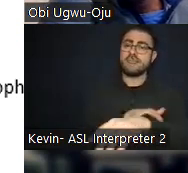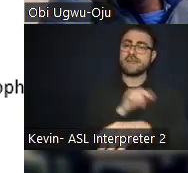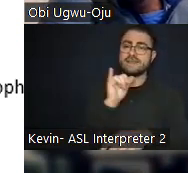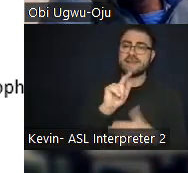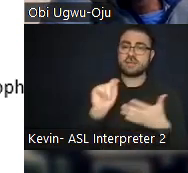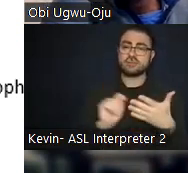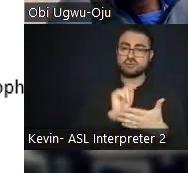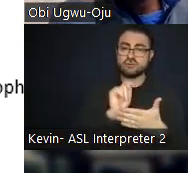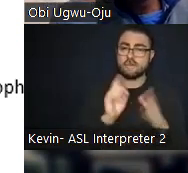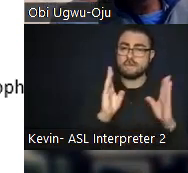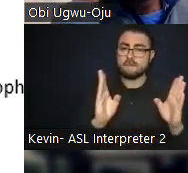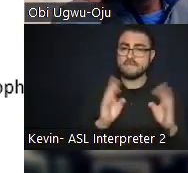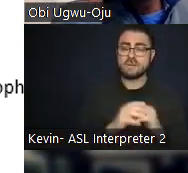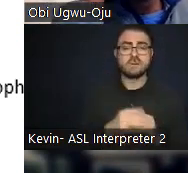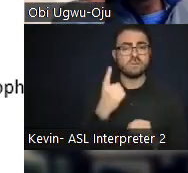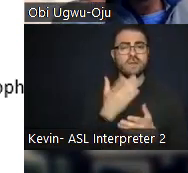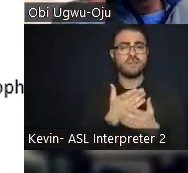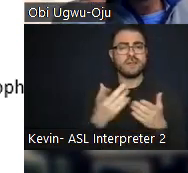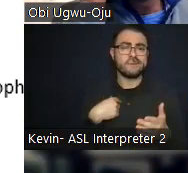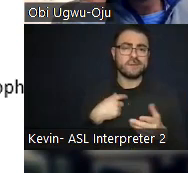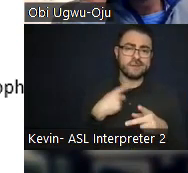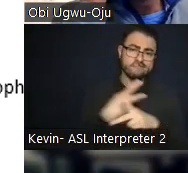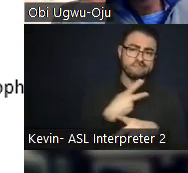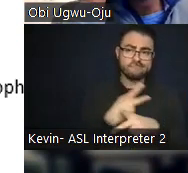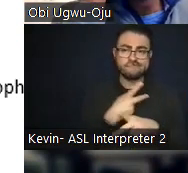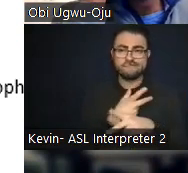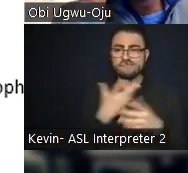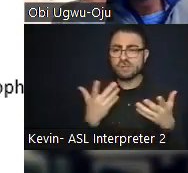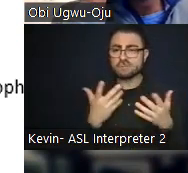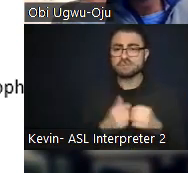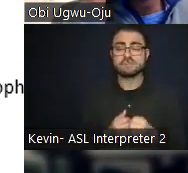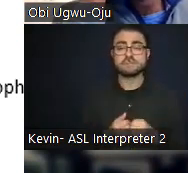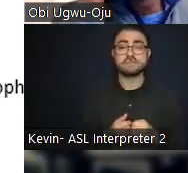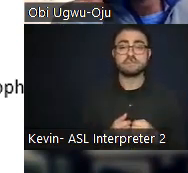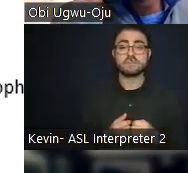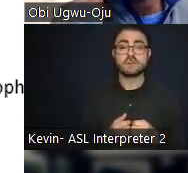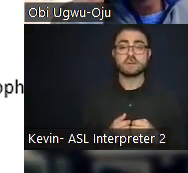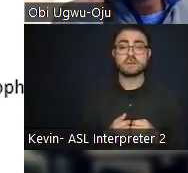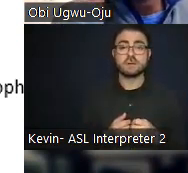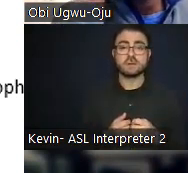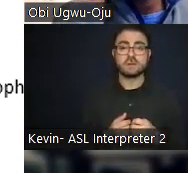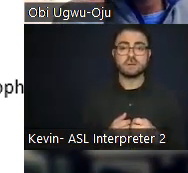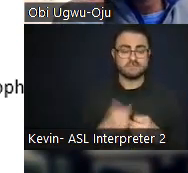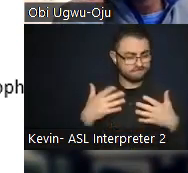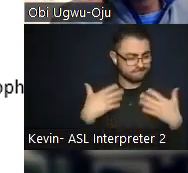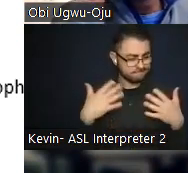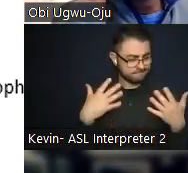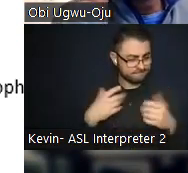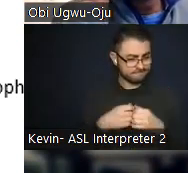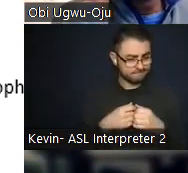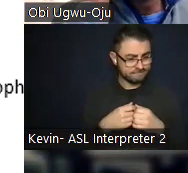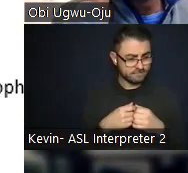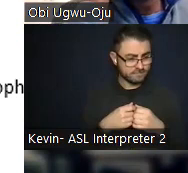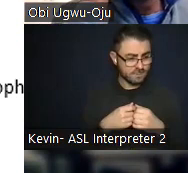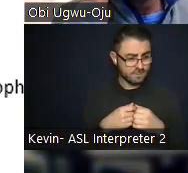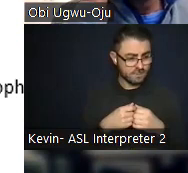And one of the things that we keep harping on is the not survivability, the kind of the institutional